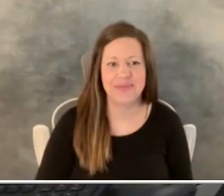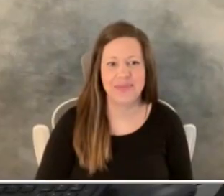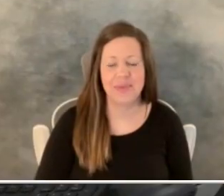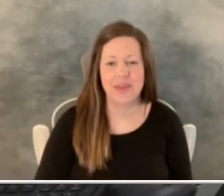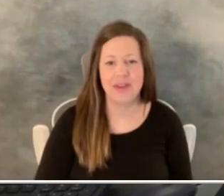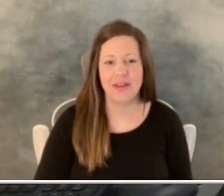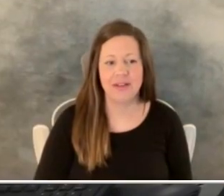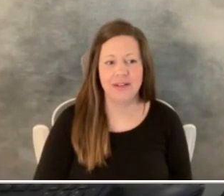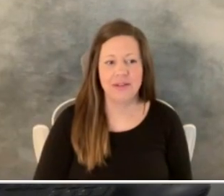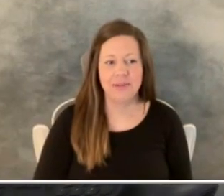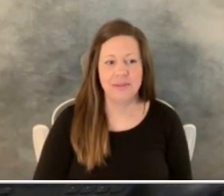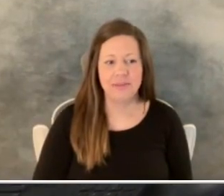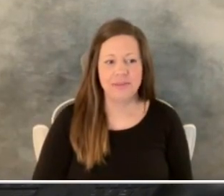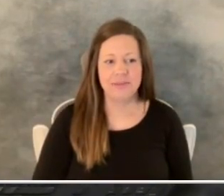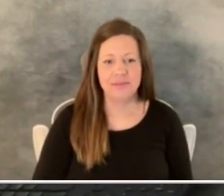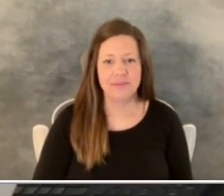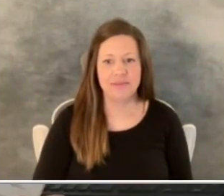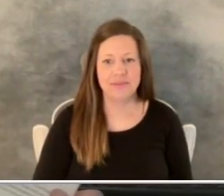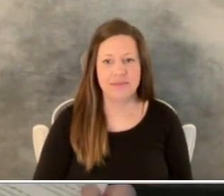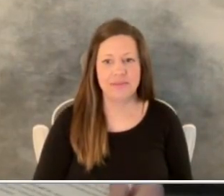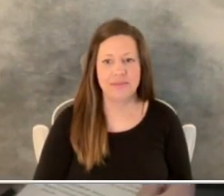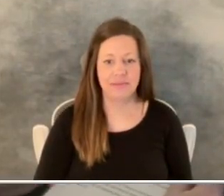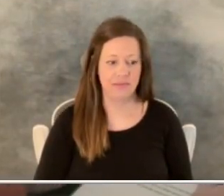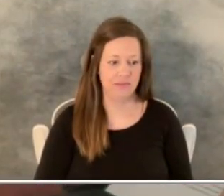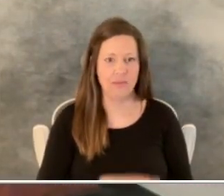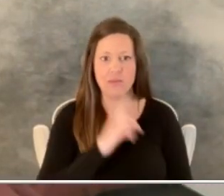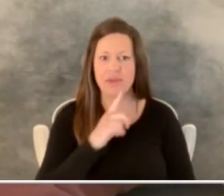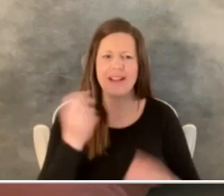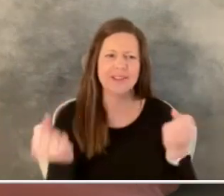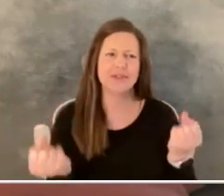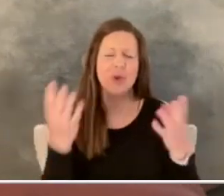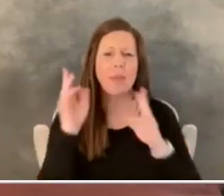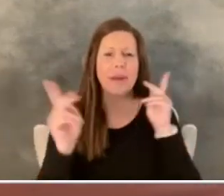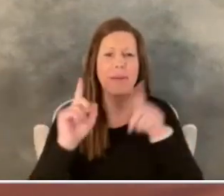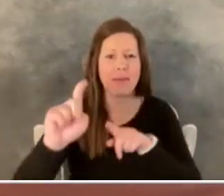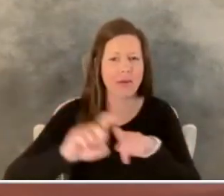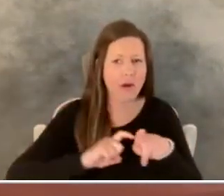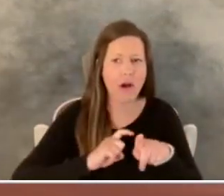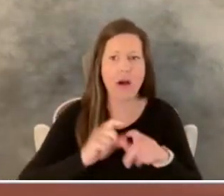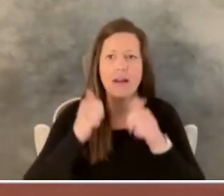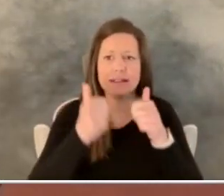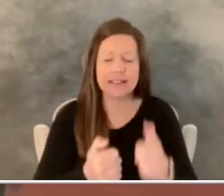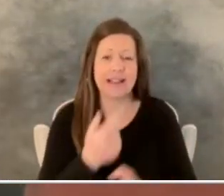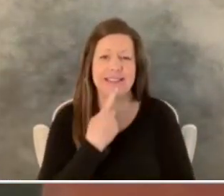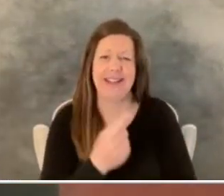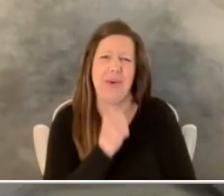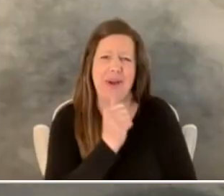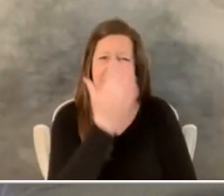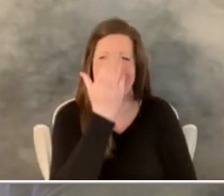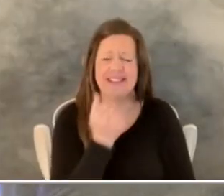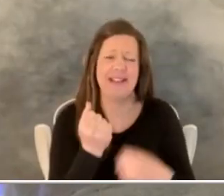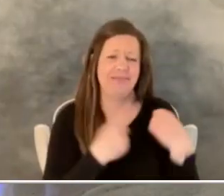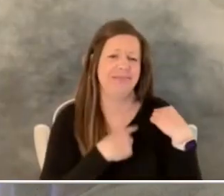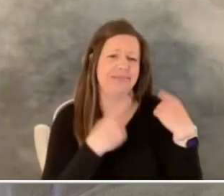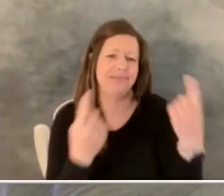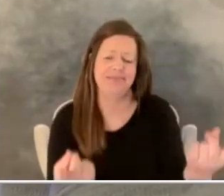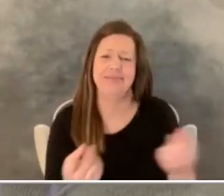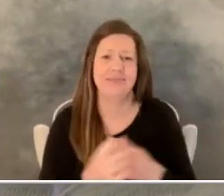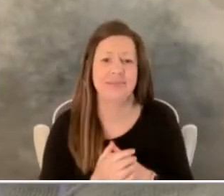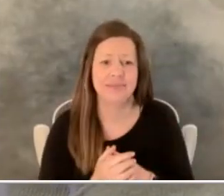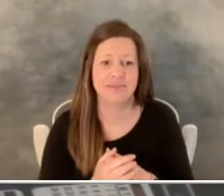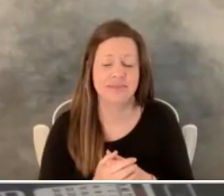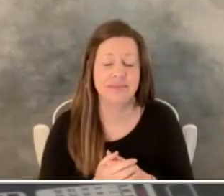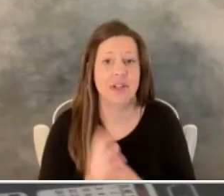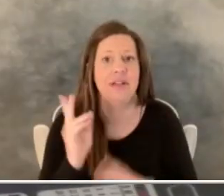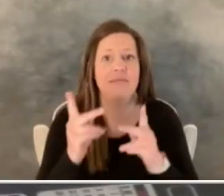This so resonated with so many people. They were calling in, they were texting in saying, oh, I haven't slept in years. Listeners shared what worked for them,